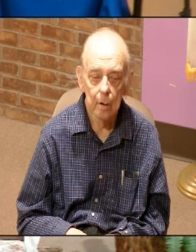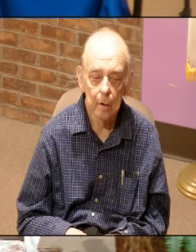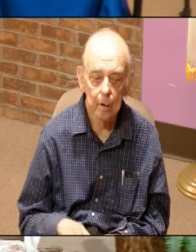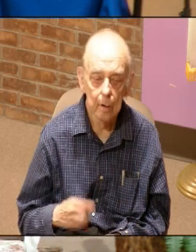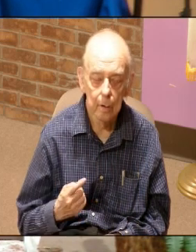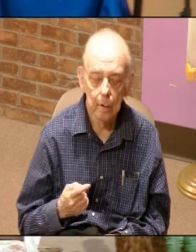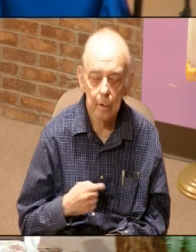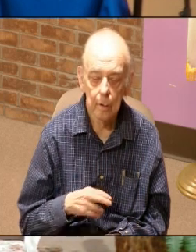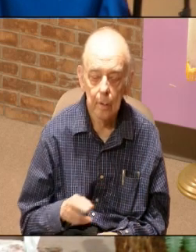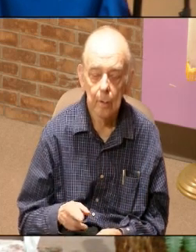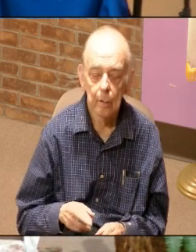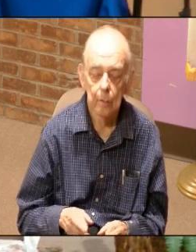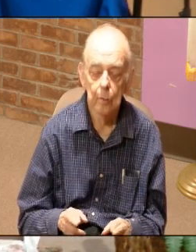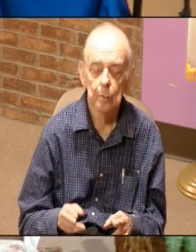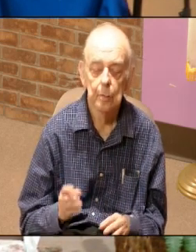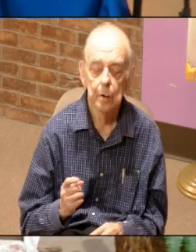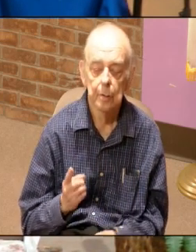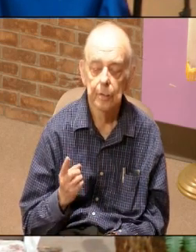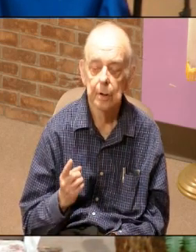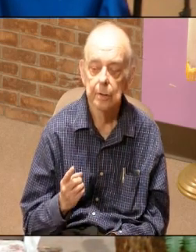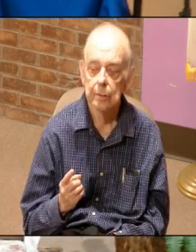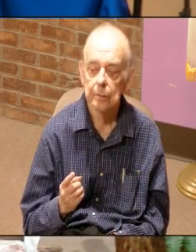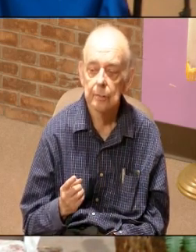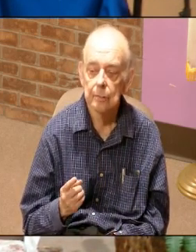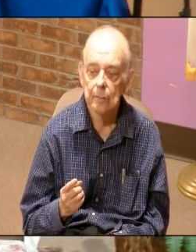we're in the room upstairs and